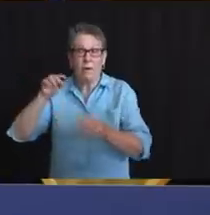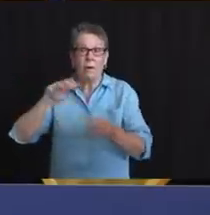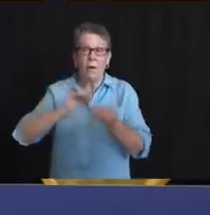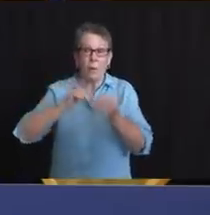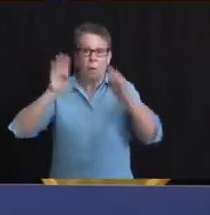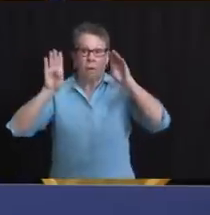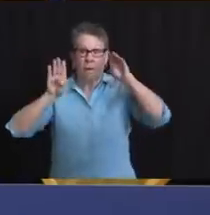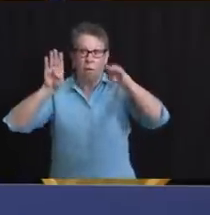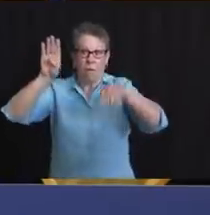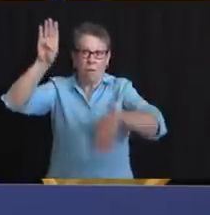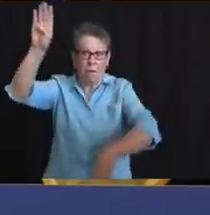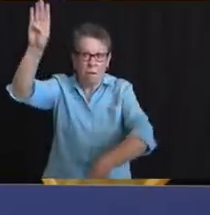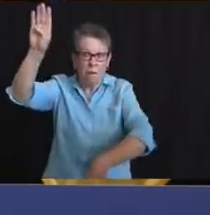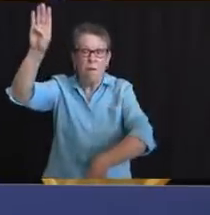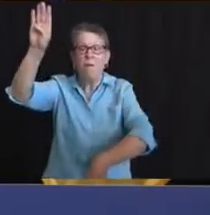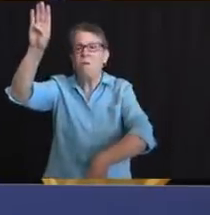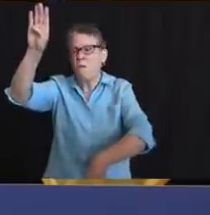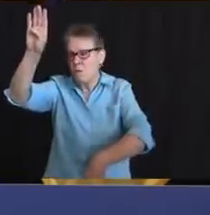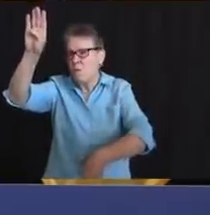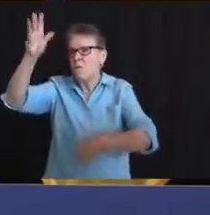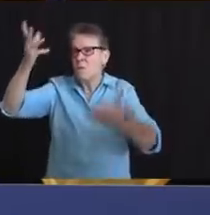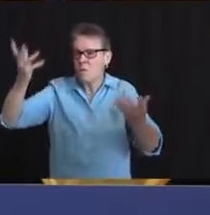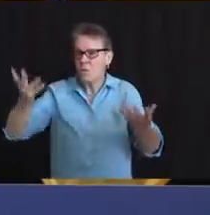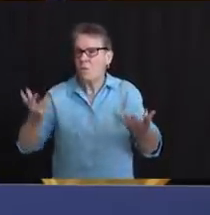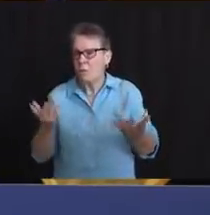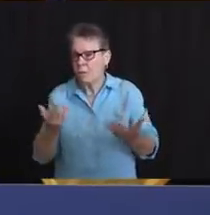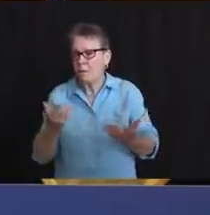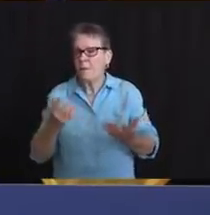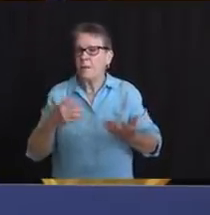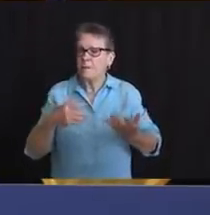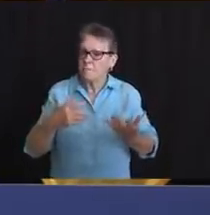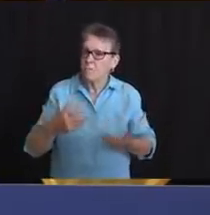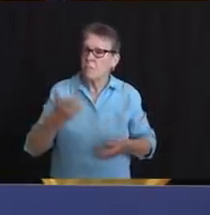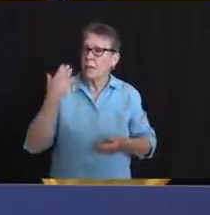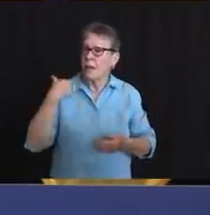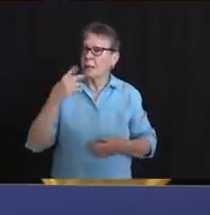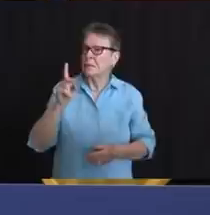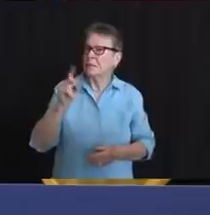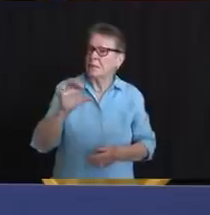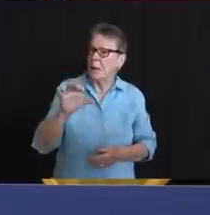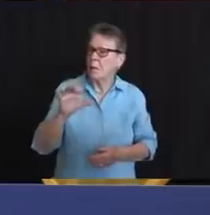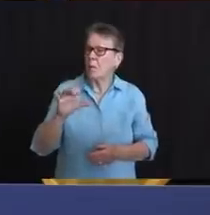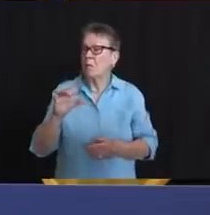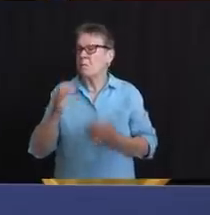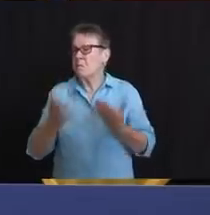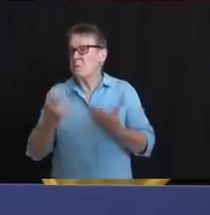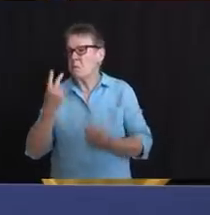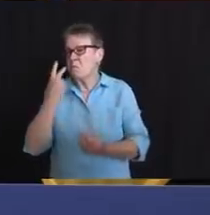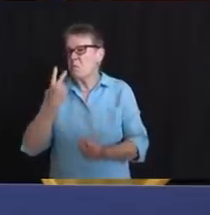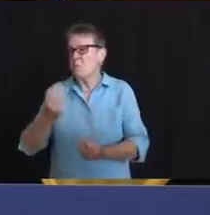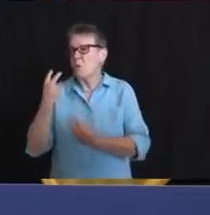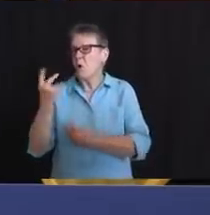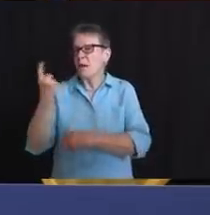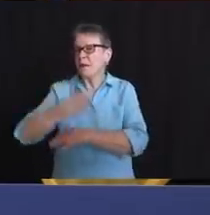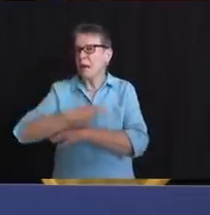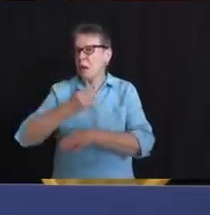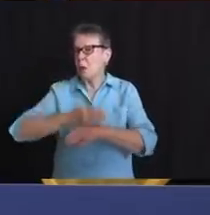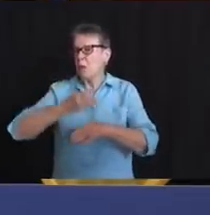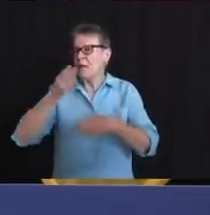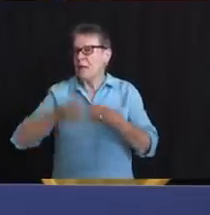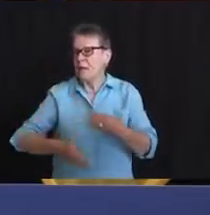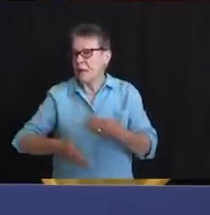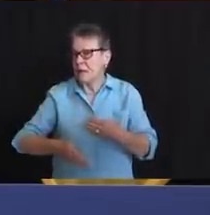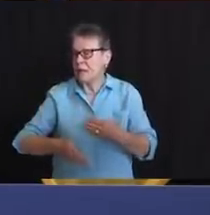December, the fact of the matter is the numbers merit that, they warrant that. These numbers we have not